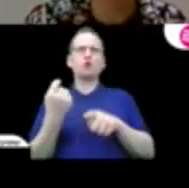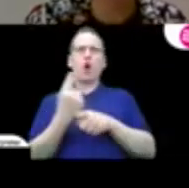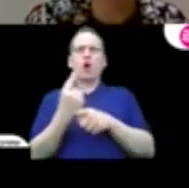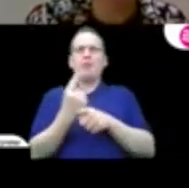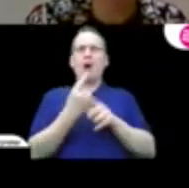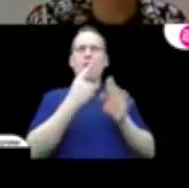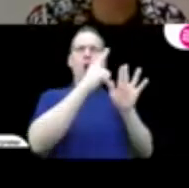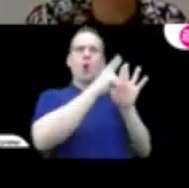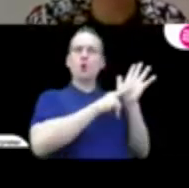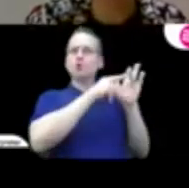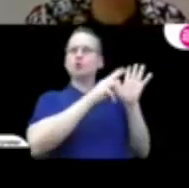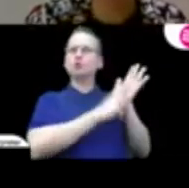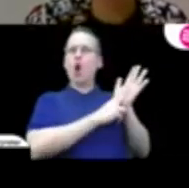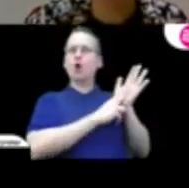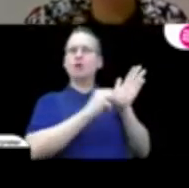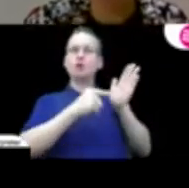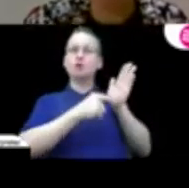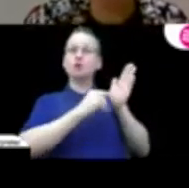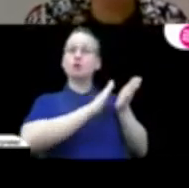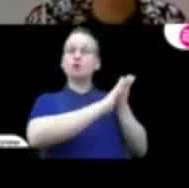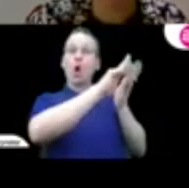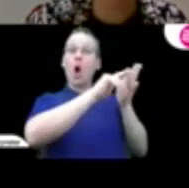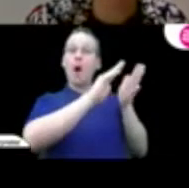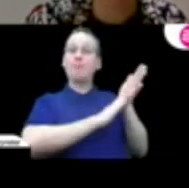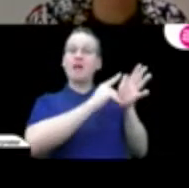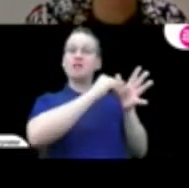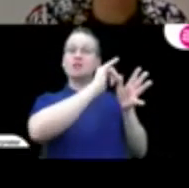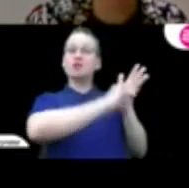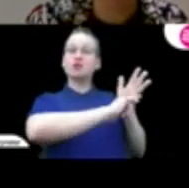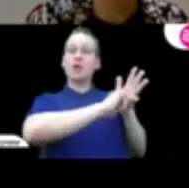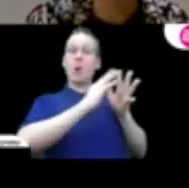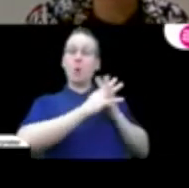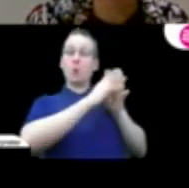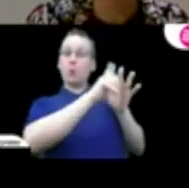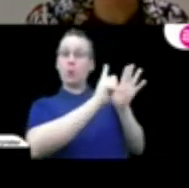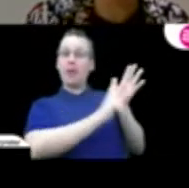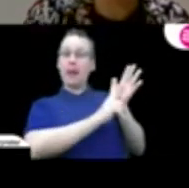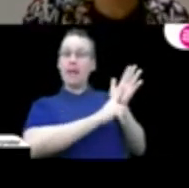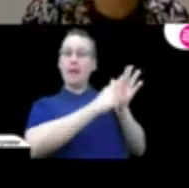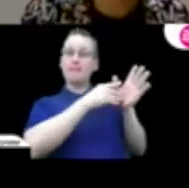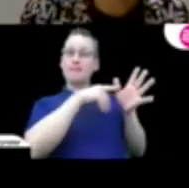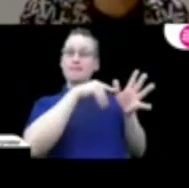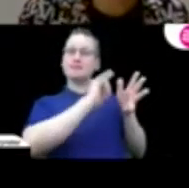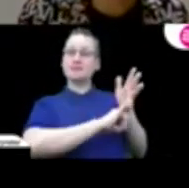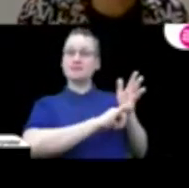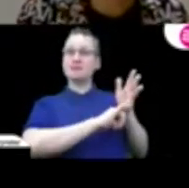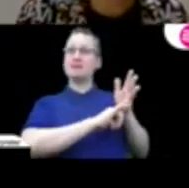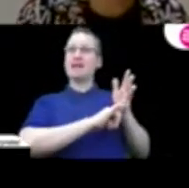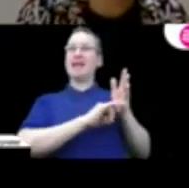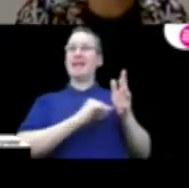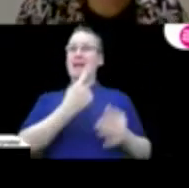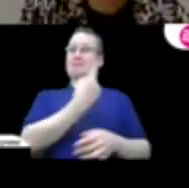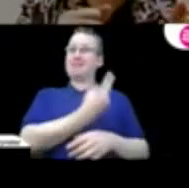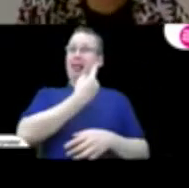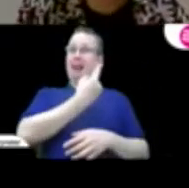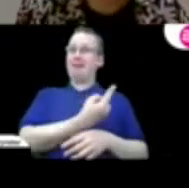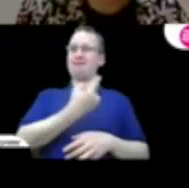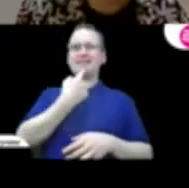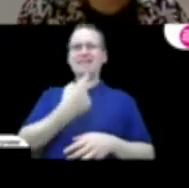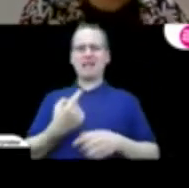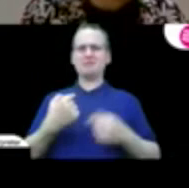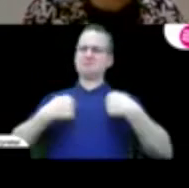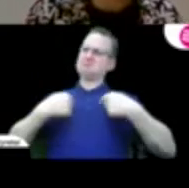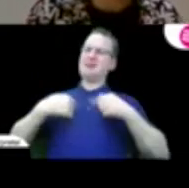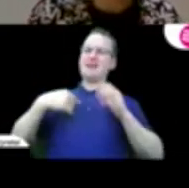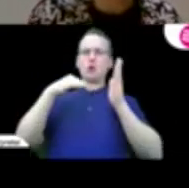John Thomas Williams. And he was a black British guy who had been passing himself off as a Zulu